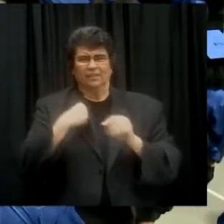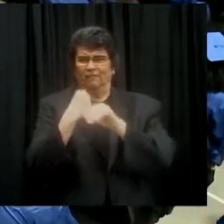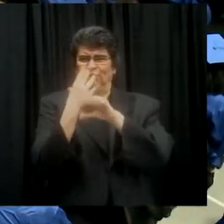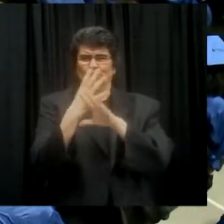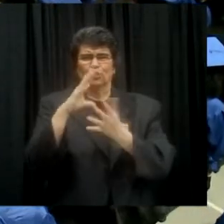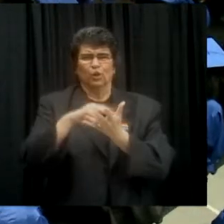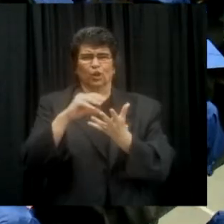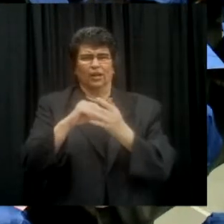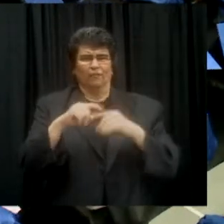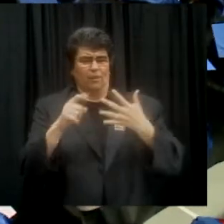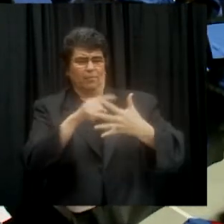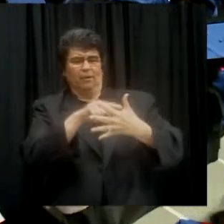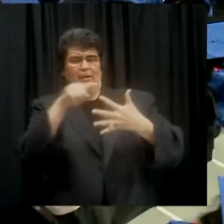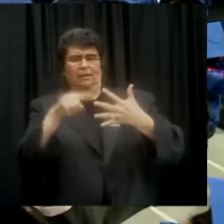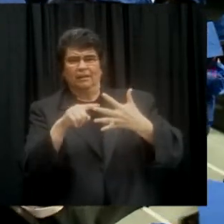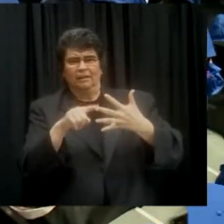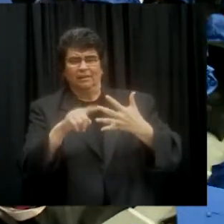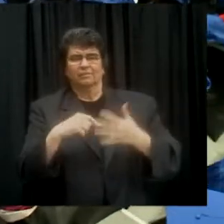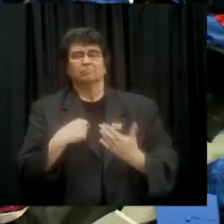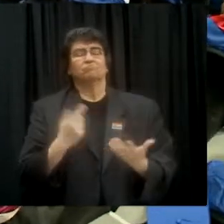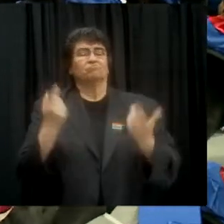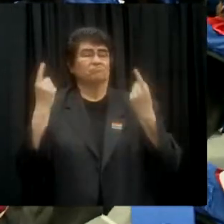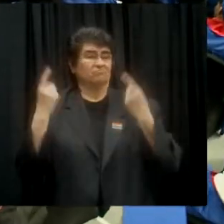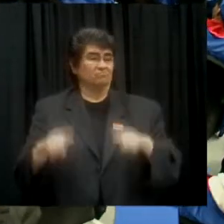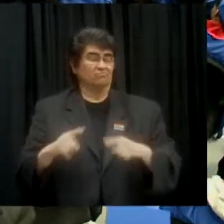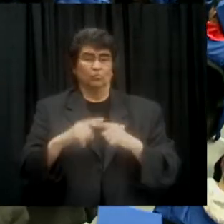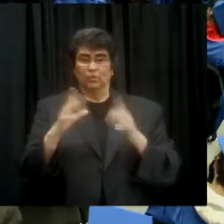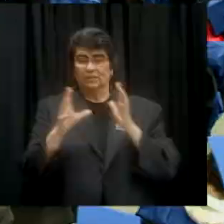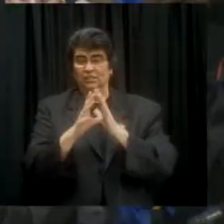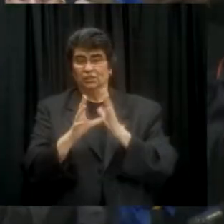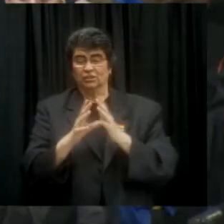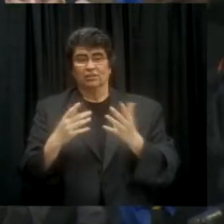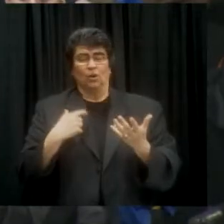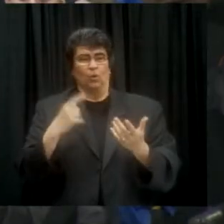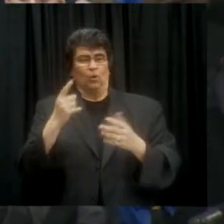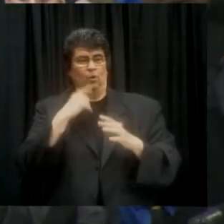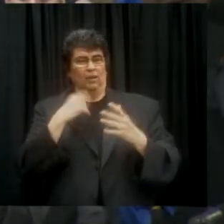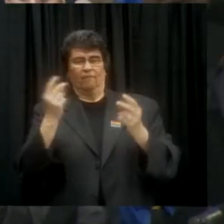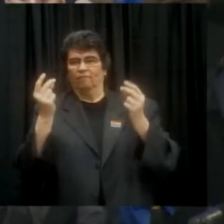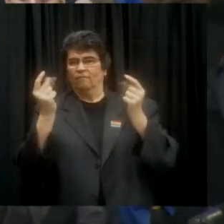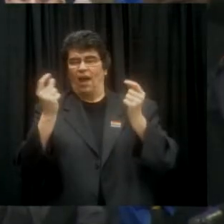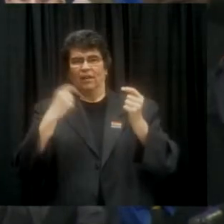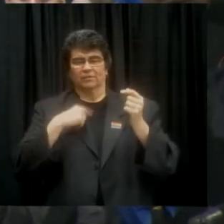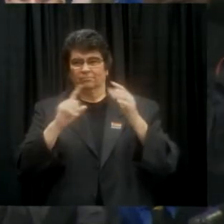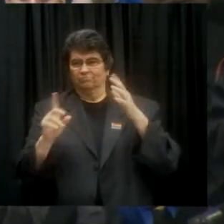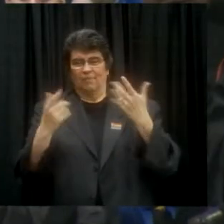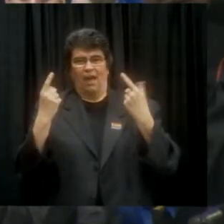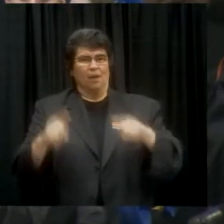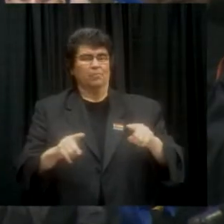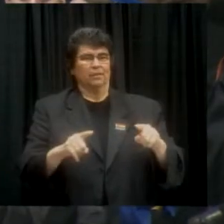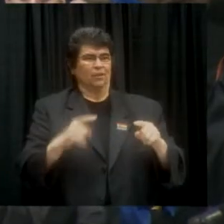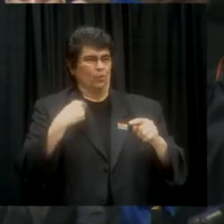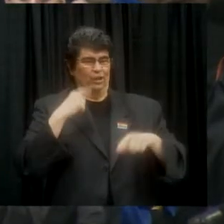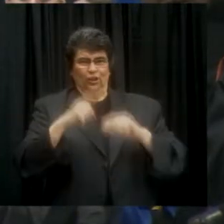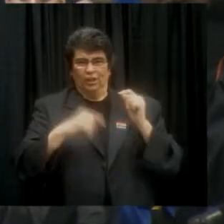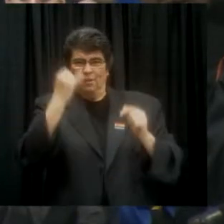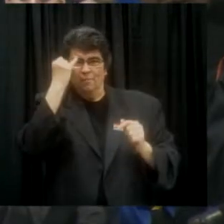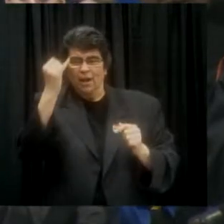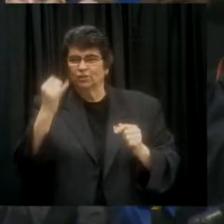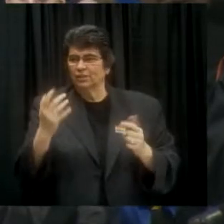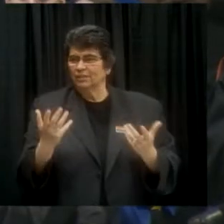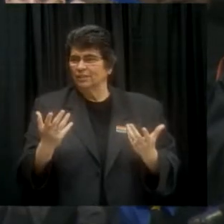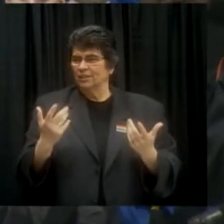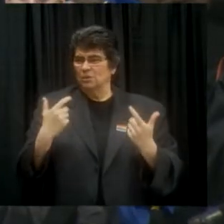sophomore year. Suddenly, we were seniors. It came around the corner faster than we could have ever imagined. We're